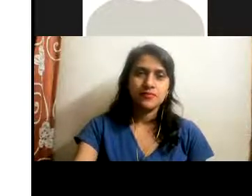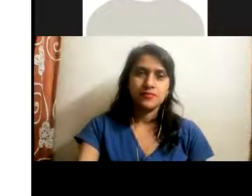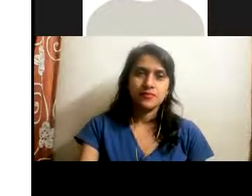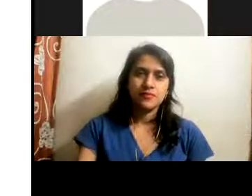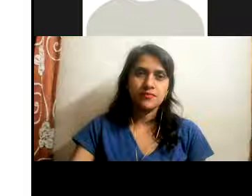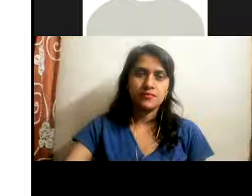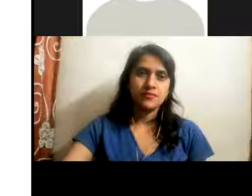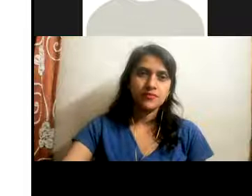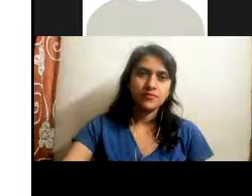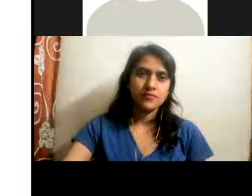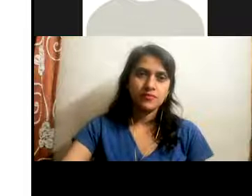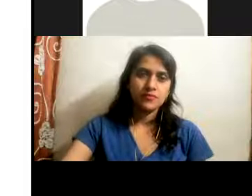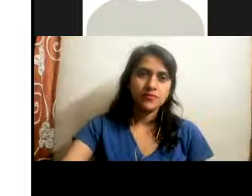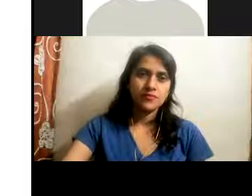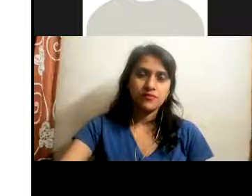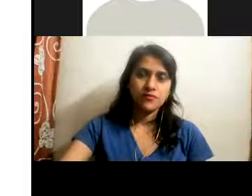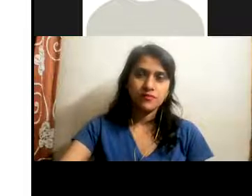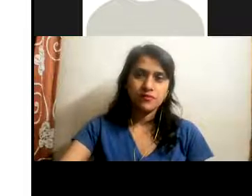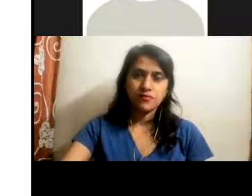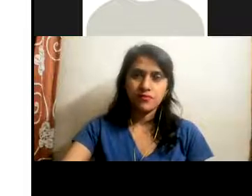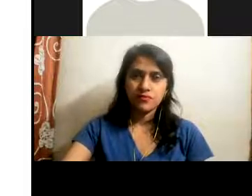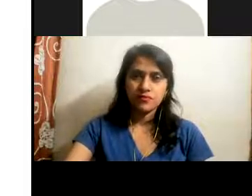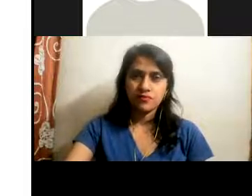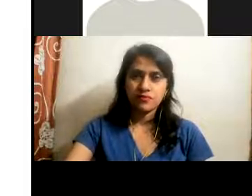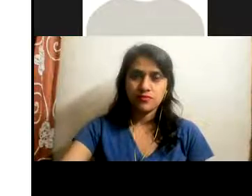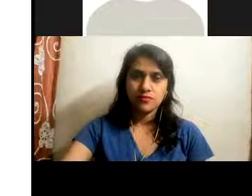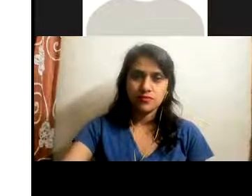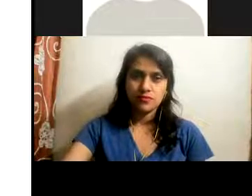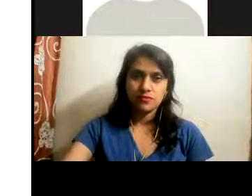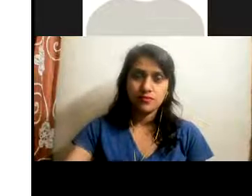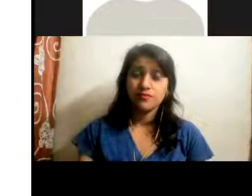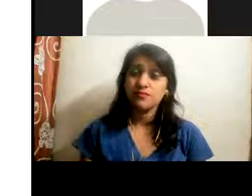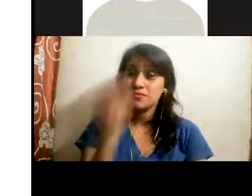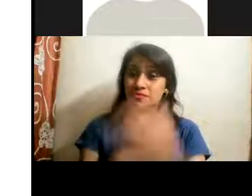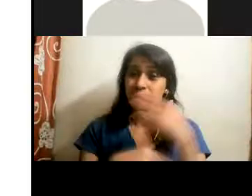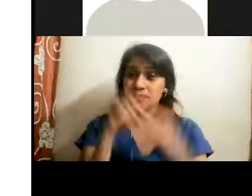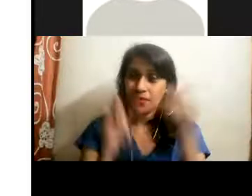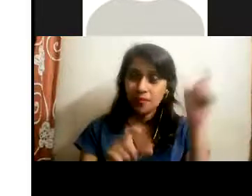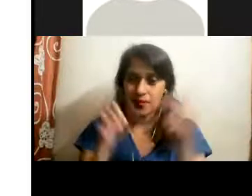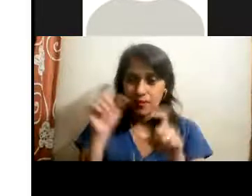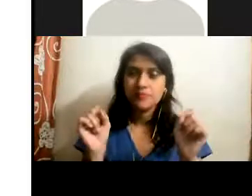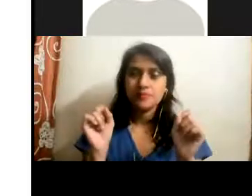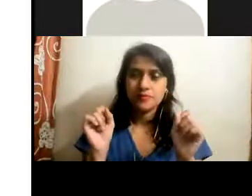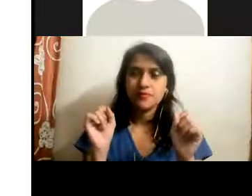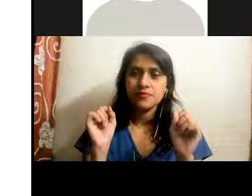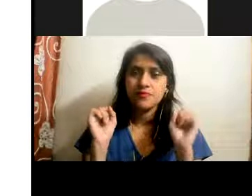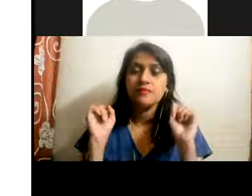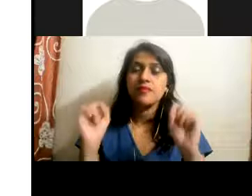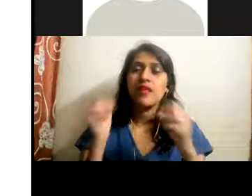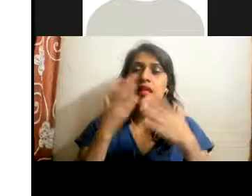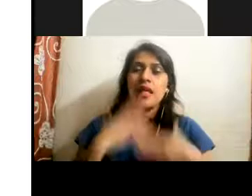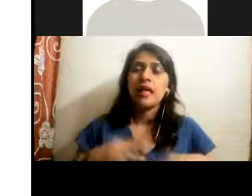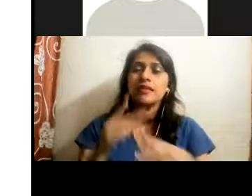So what are the issues that persons with disabilities face with regard to their healthcare